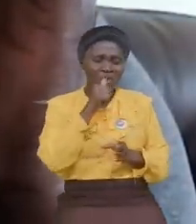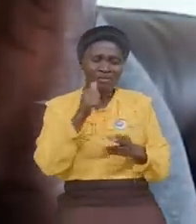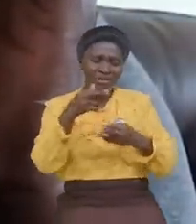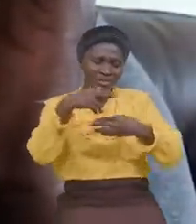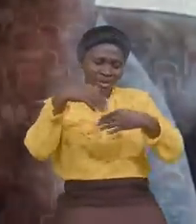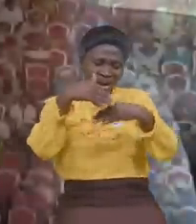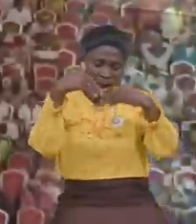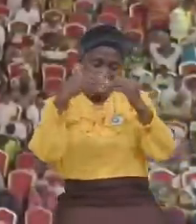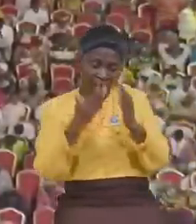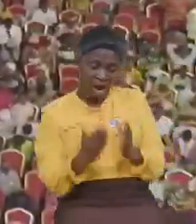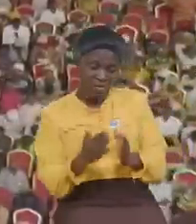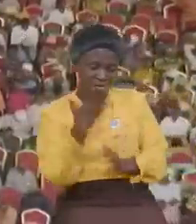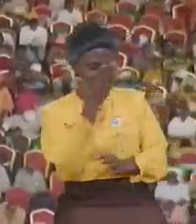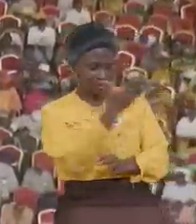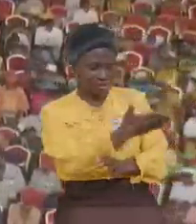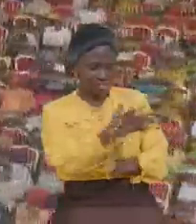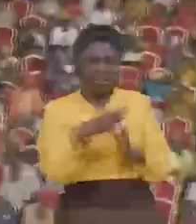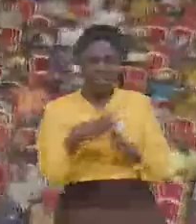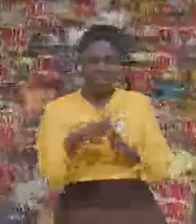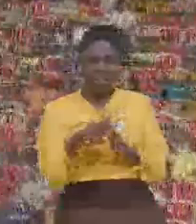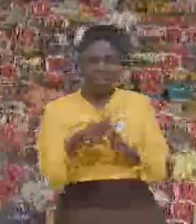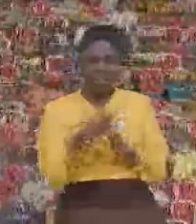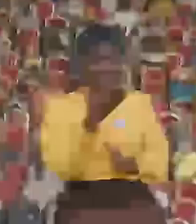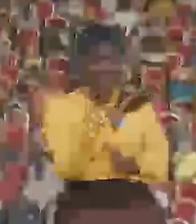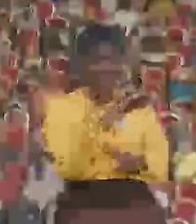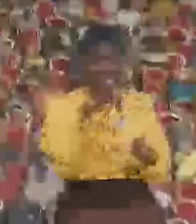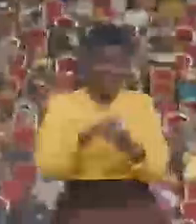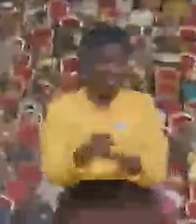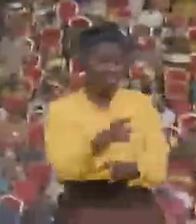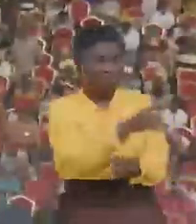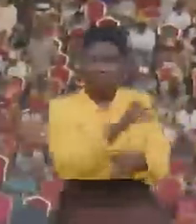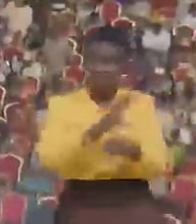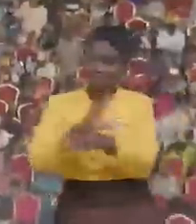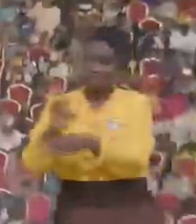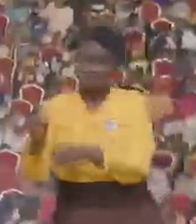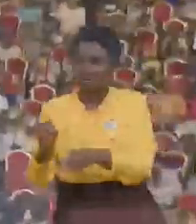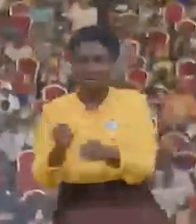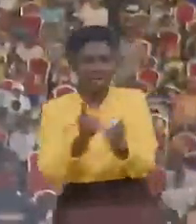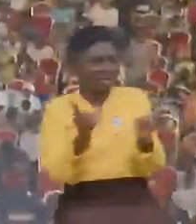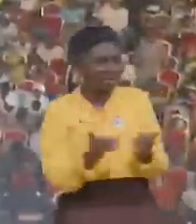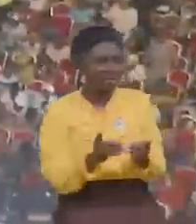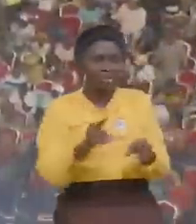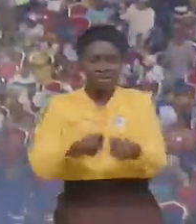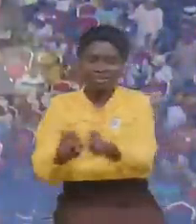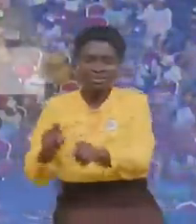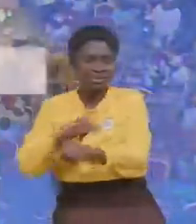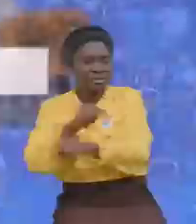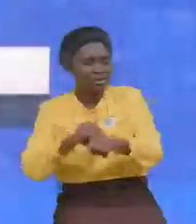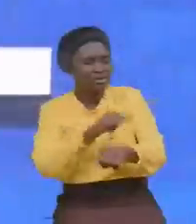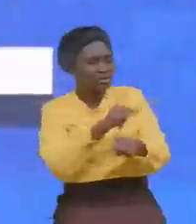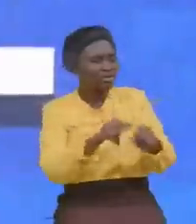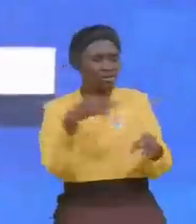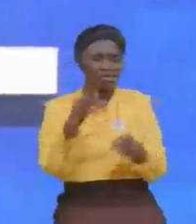there. They are in those congregations, in this nation, that nation, every nation of the world.